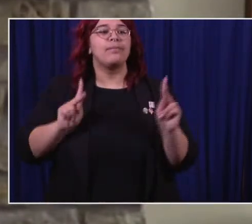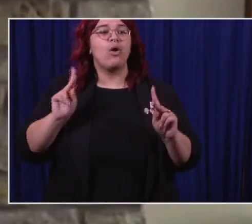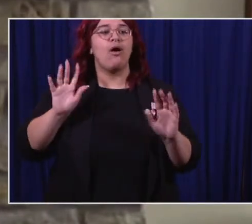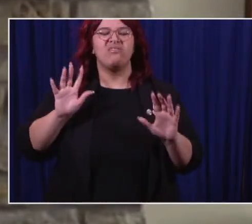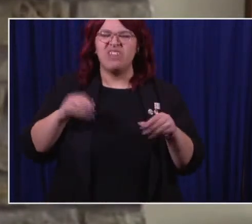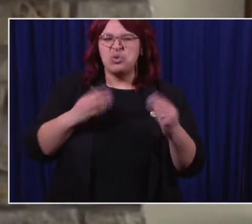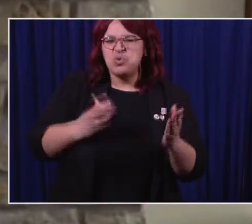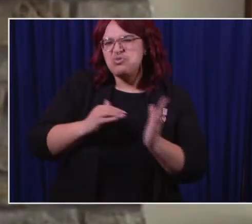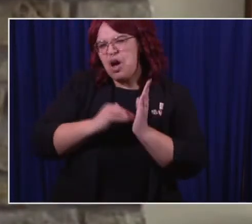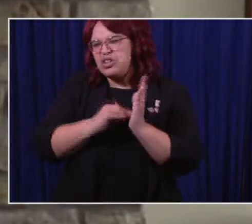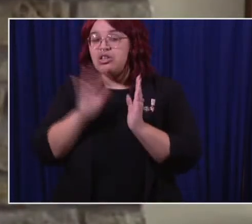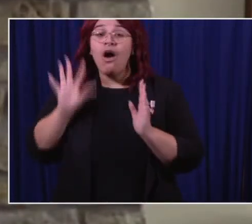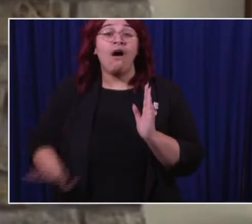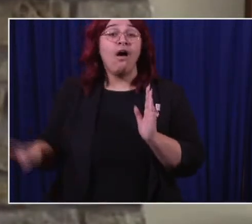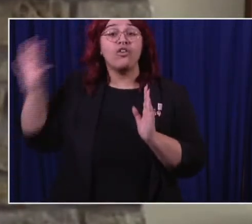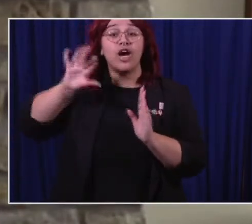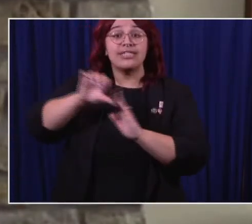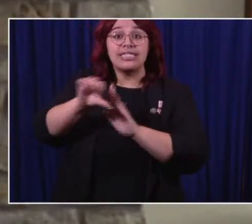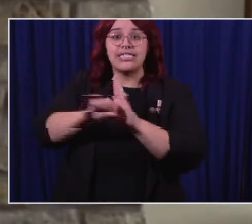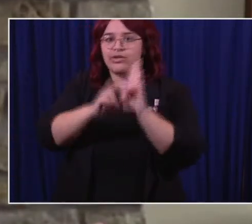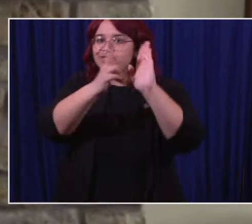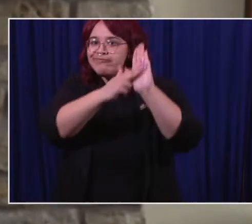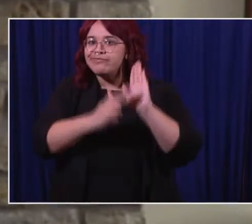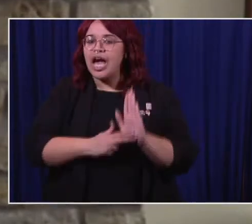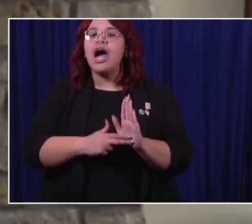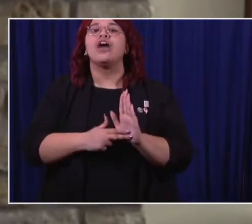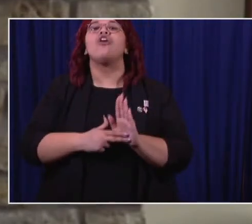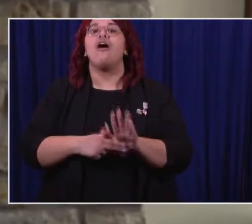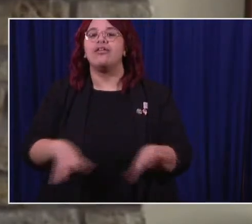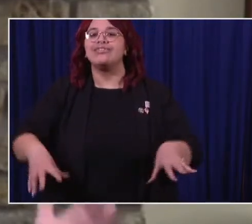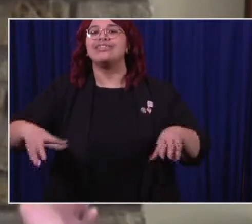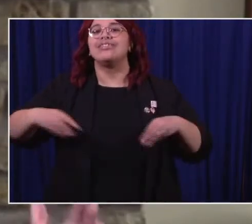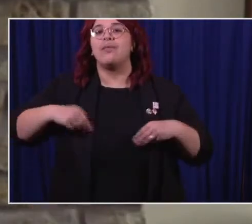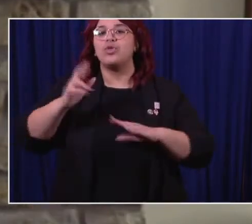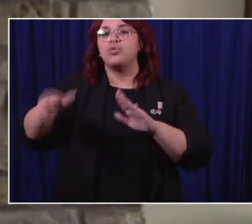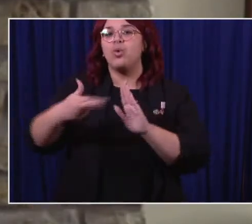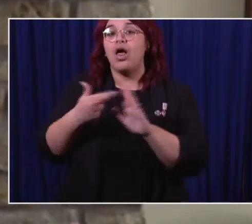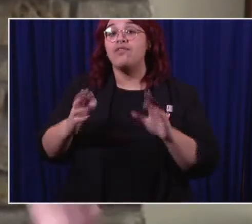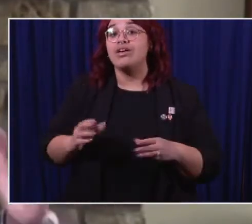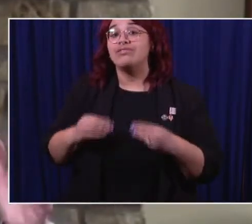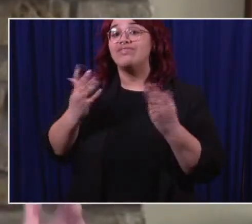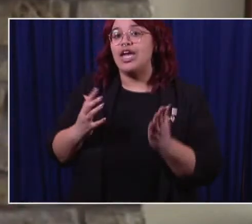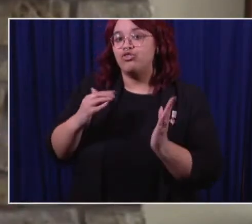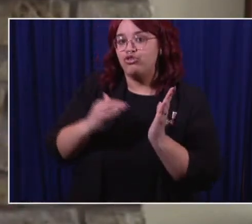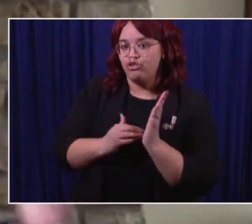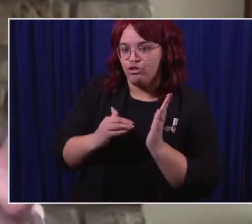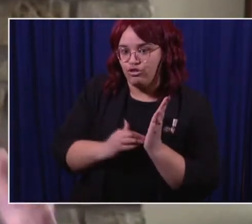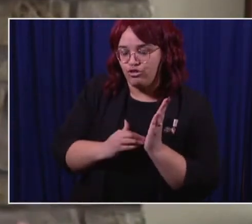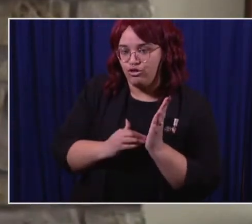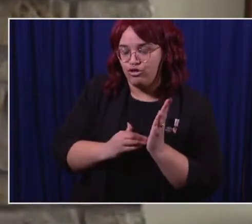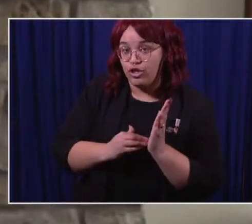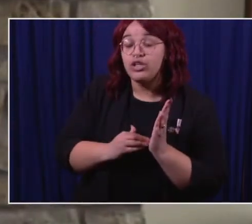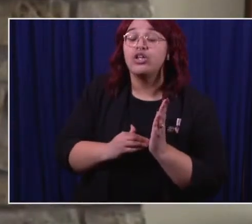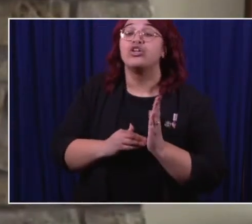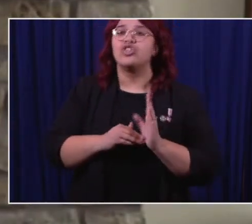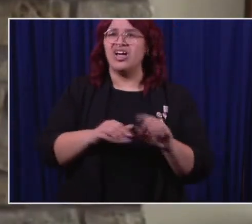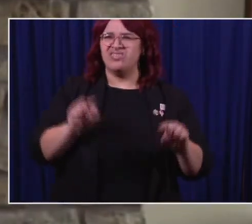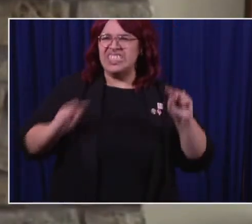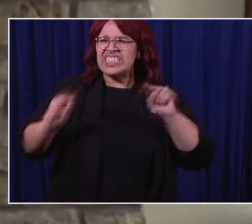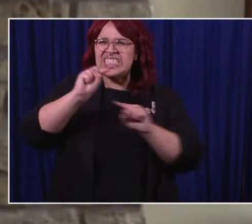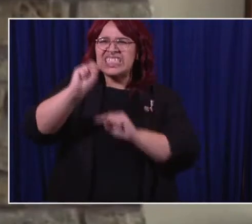some point when that vaccination got big enough and what's flowing into the state is big enough, those rivers are big enough, that